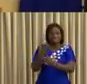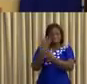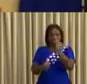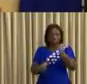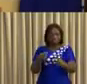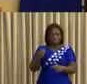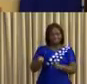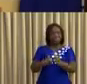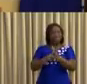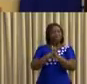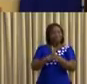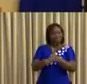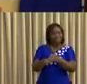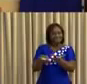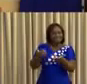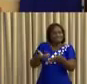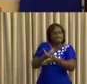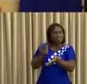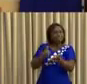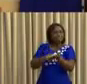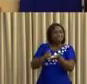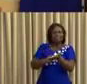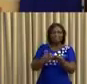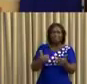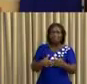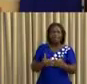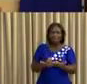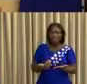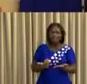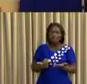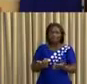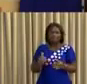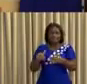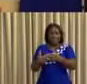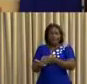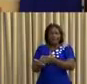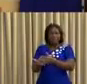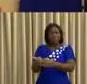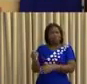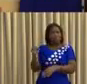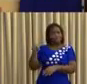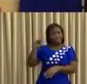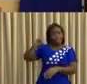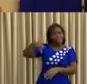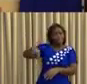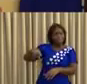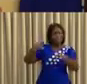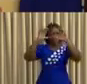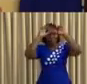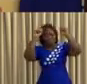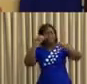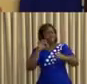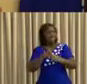pandemic, the compilation of a new register, and indeed the conduct of the parliamentary and presidential